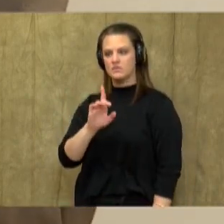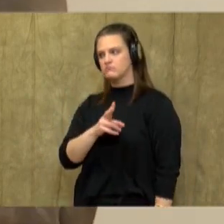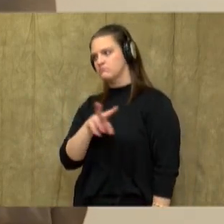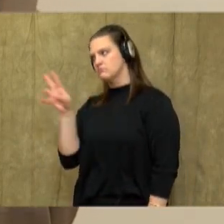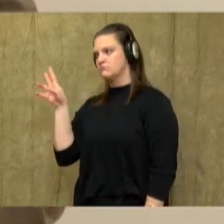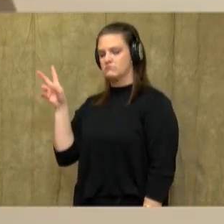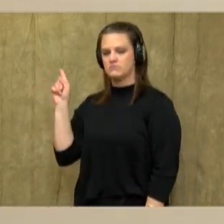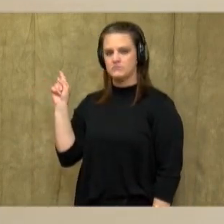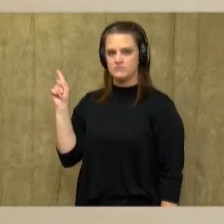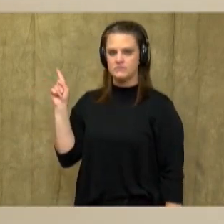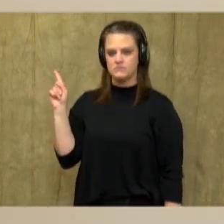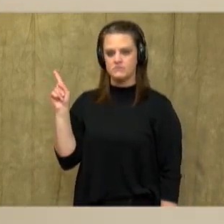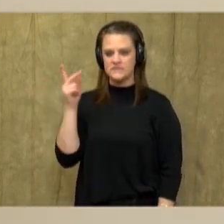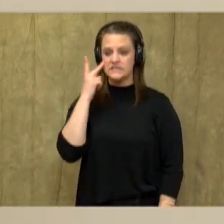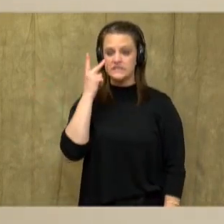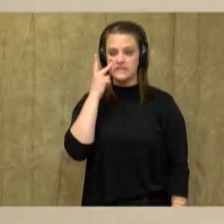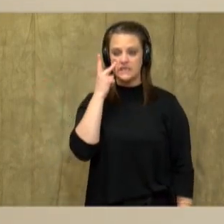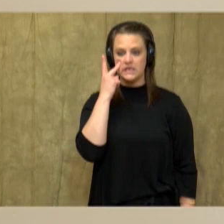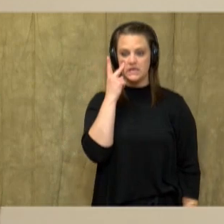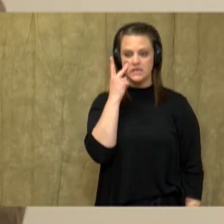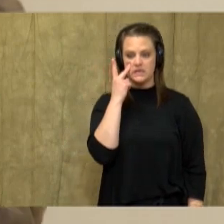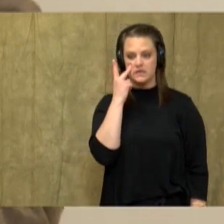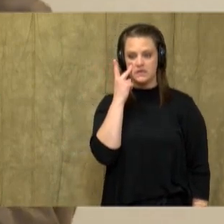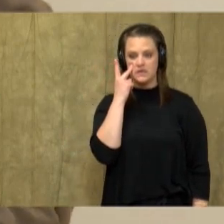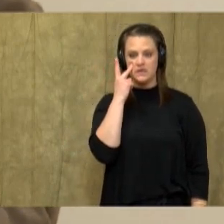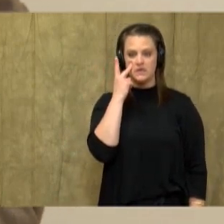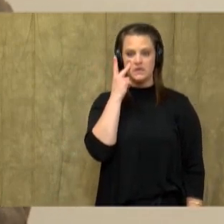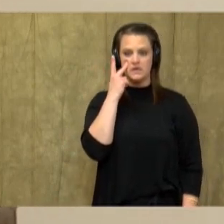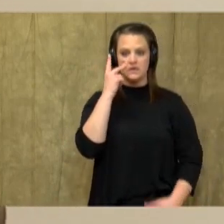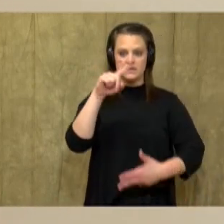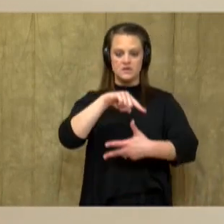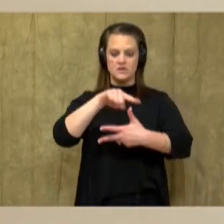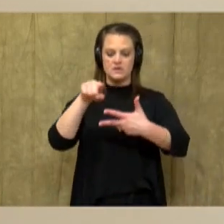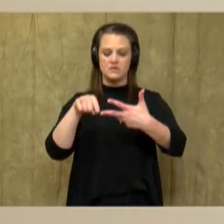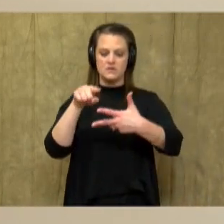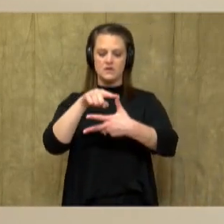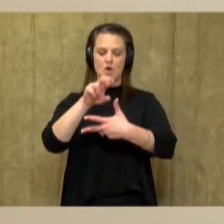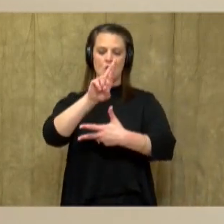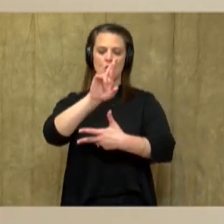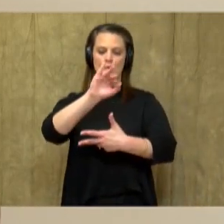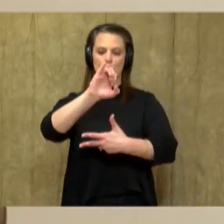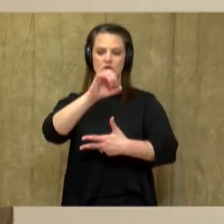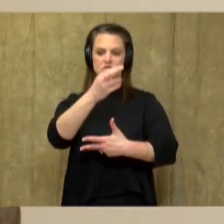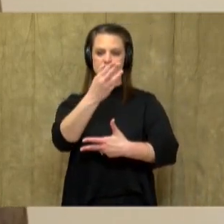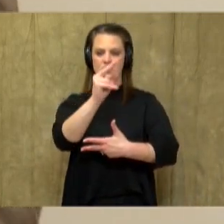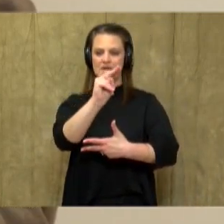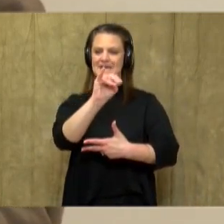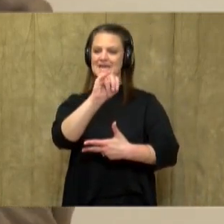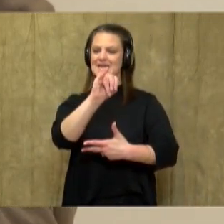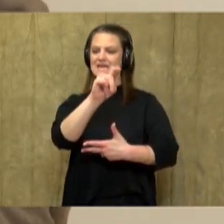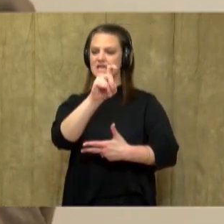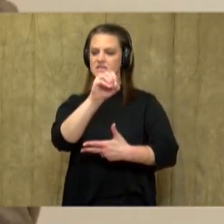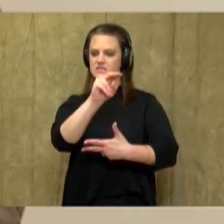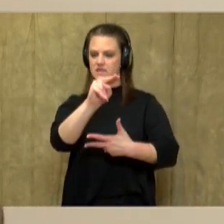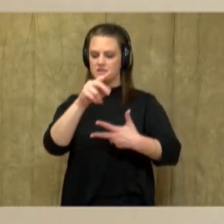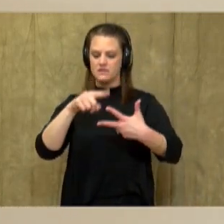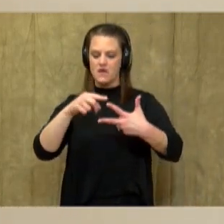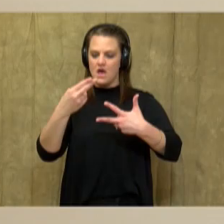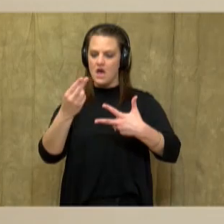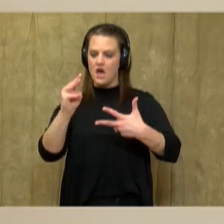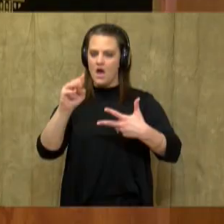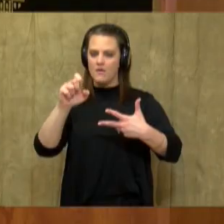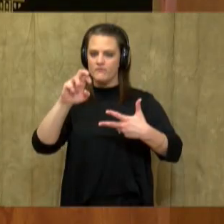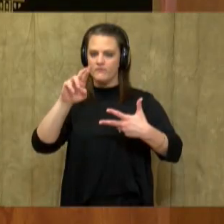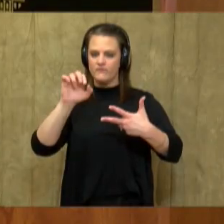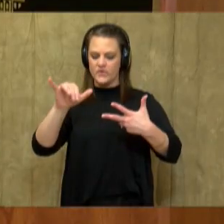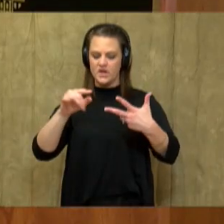attention to the board, you will see that our 3 major candidates are Richard Nixon, Humphrey, and George